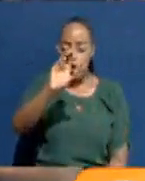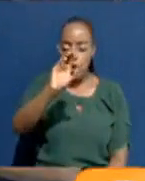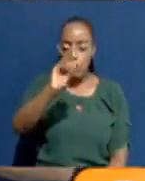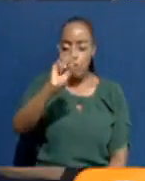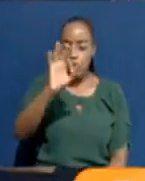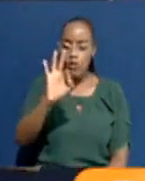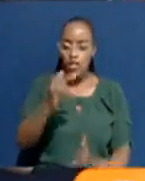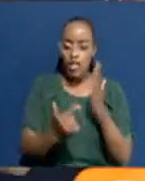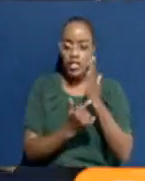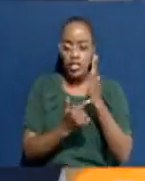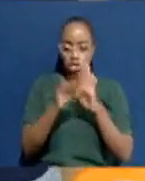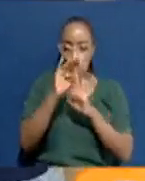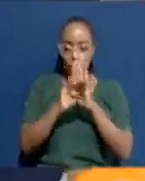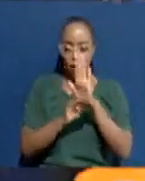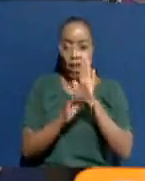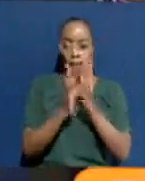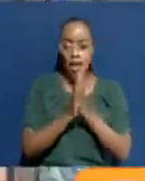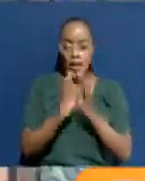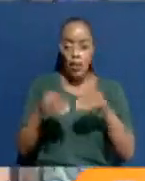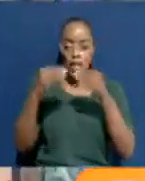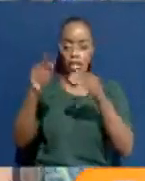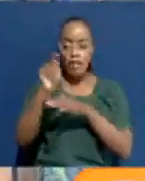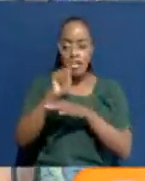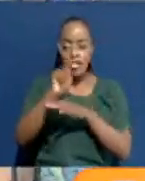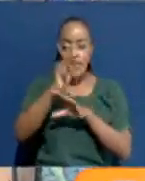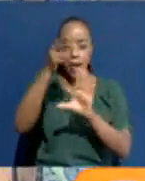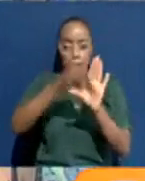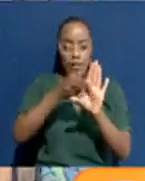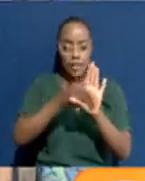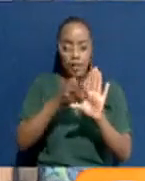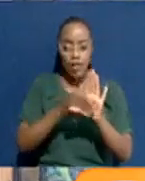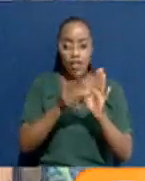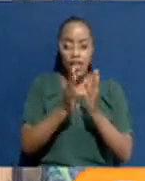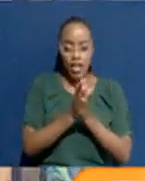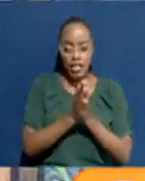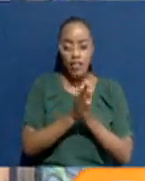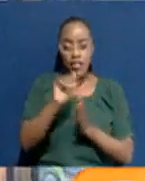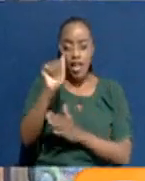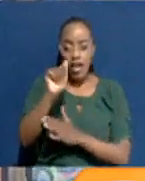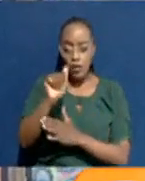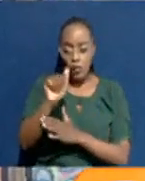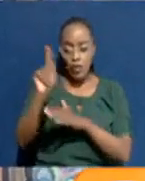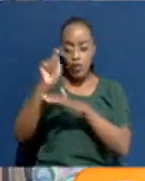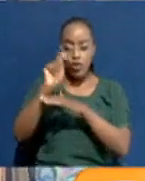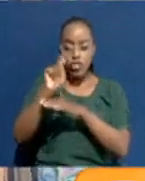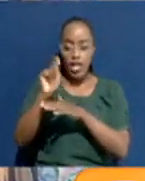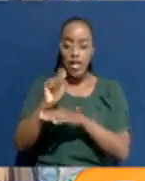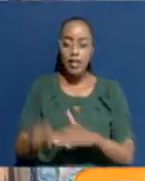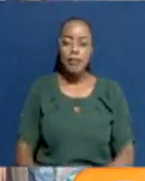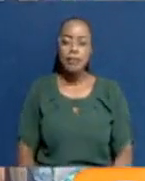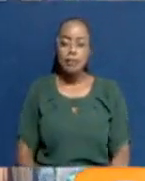digital skills programs and will avail training participants and its alumni for training.